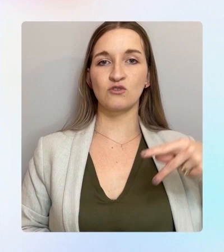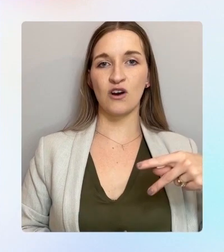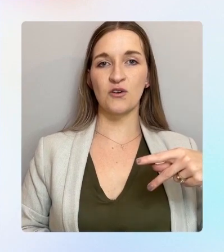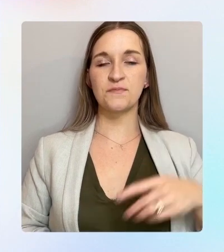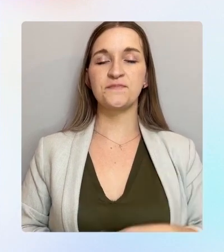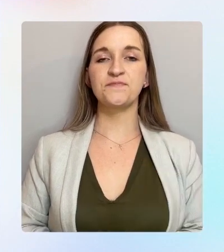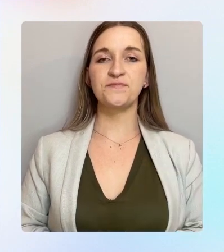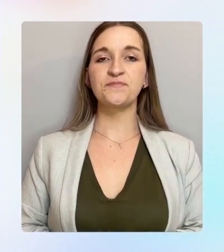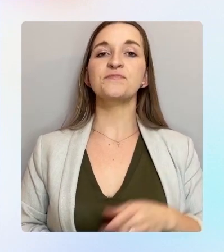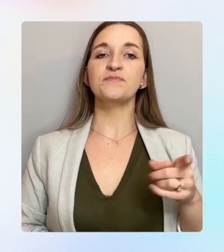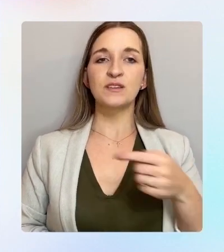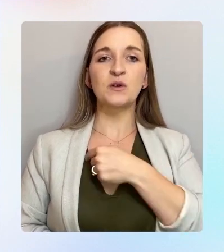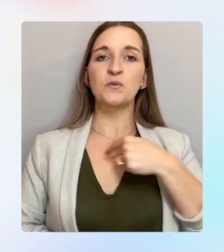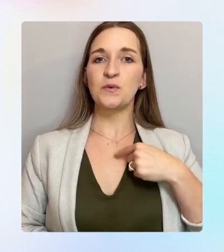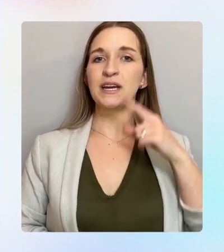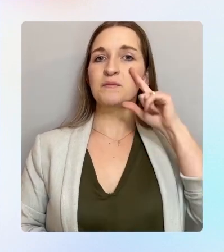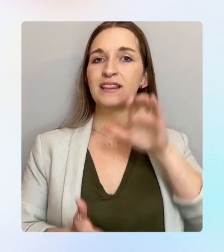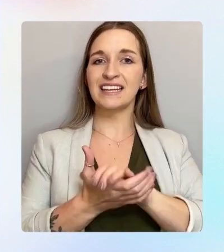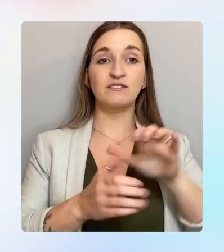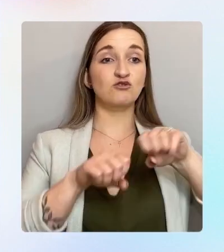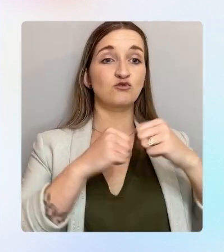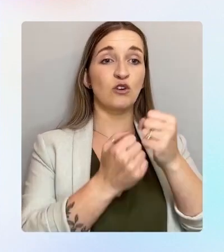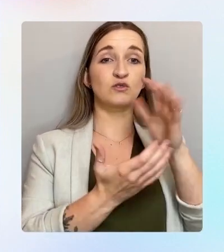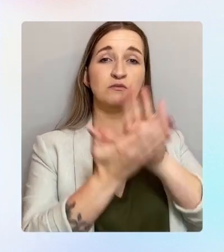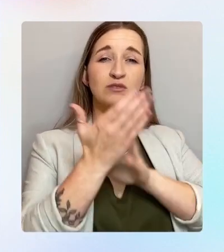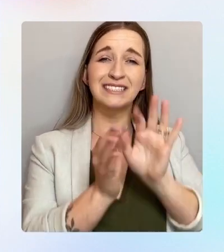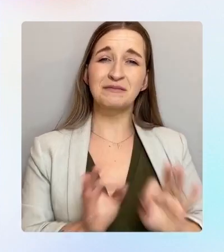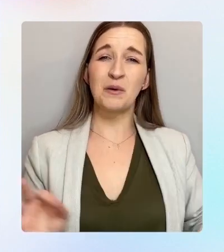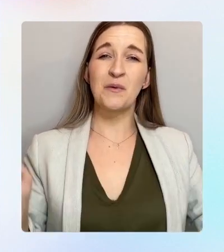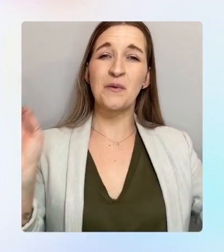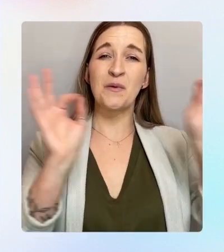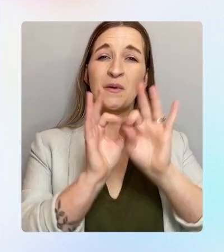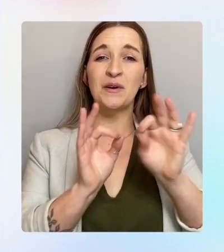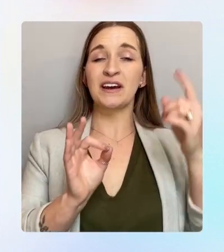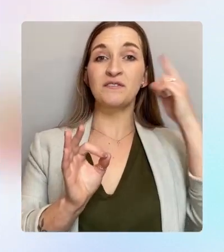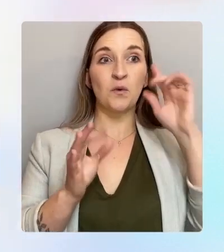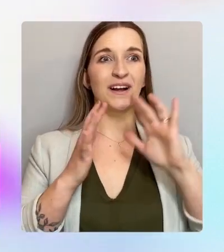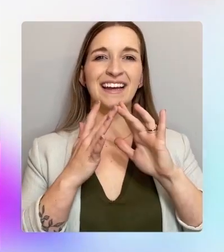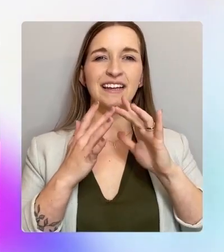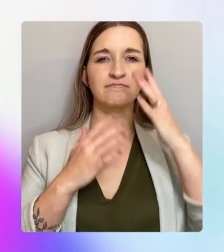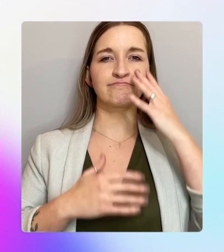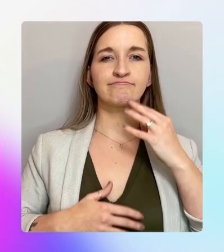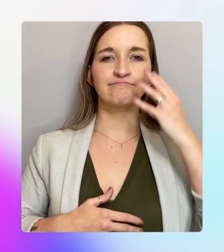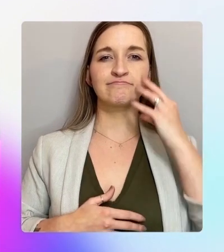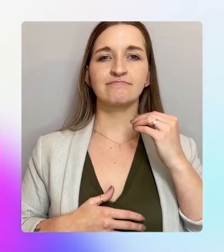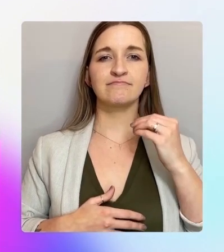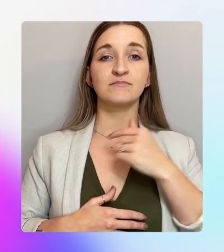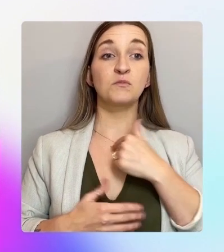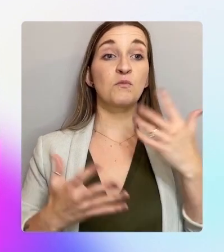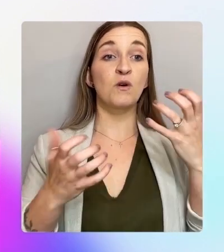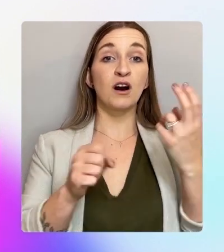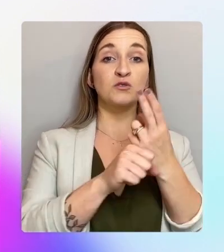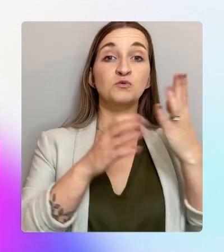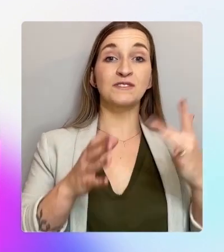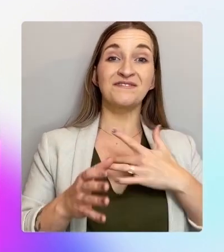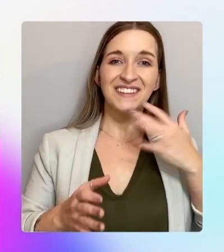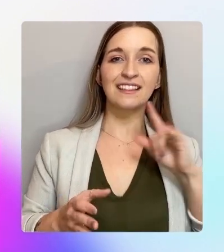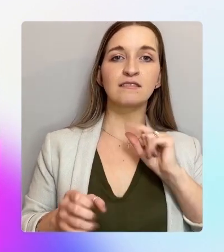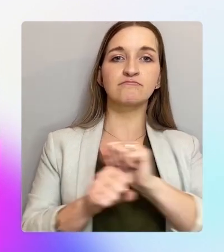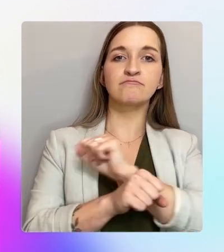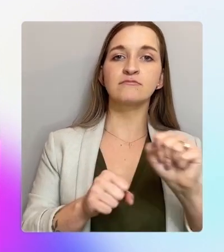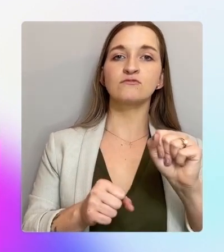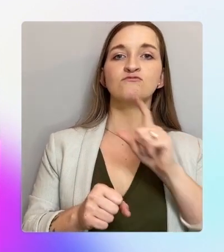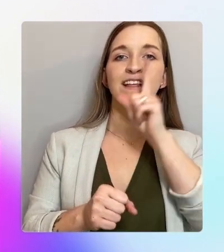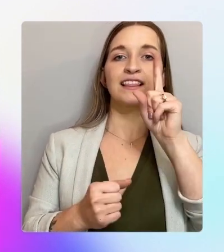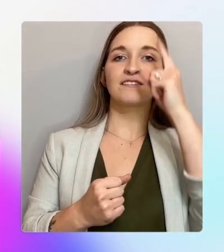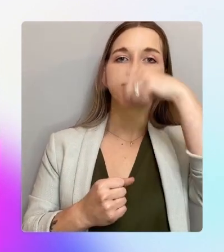At Meta, we believe that social presence is a crucial building block of the embodied internet. We want our users in VR to feel like they are having a